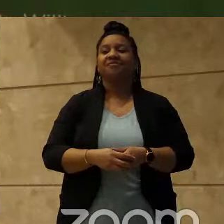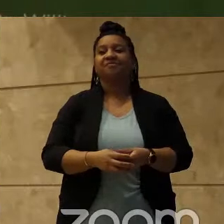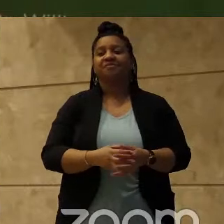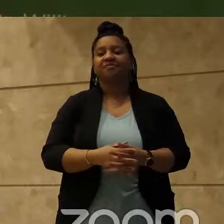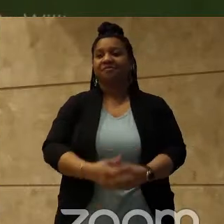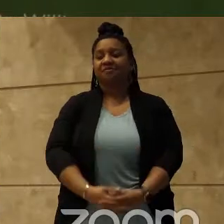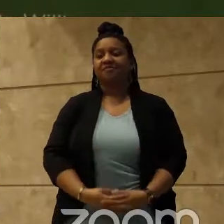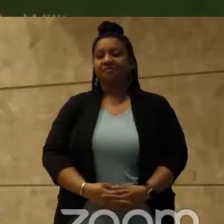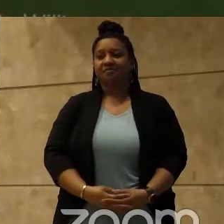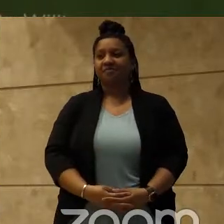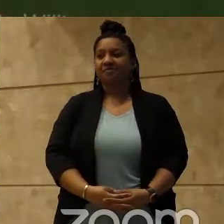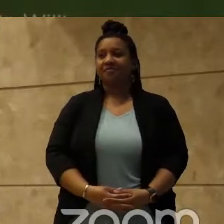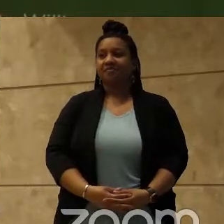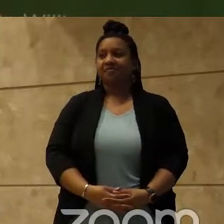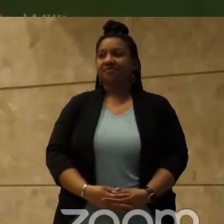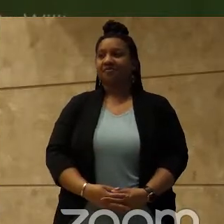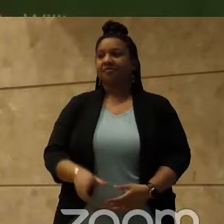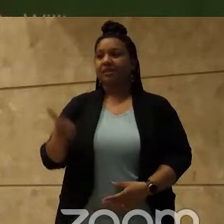I don't know what to do.